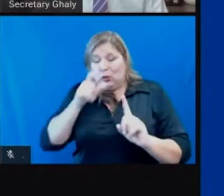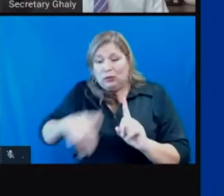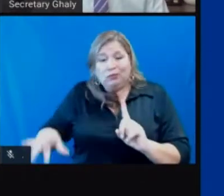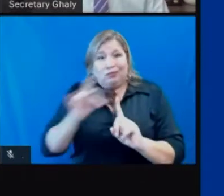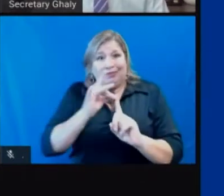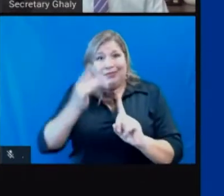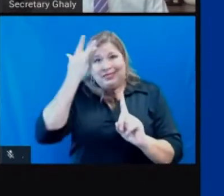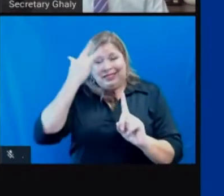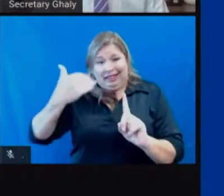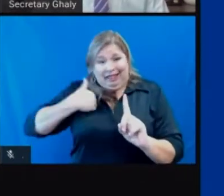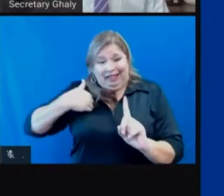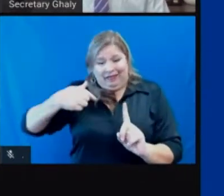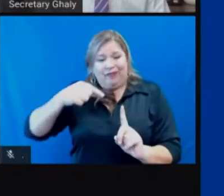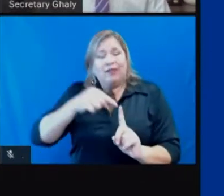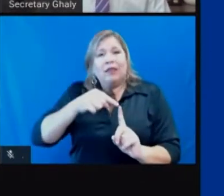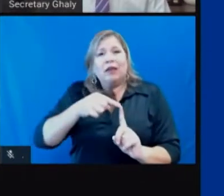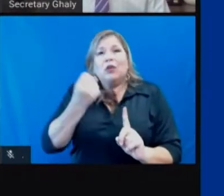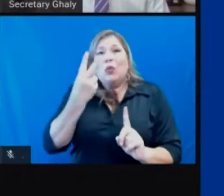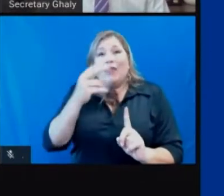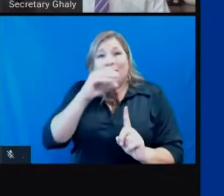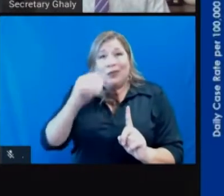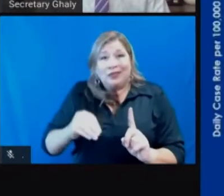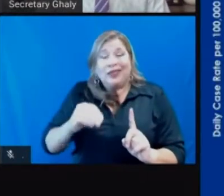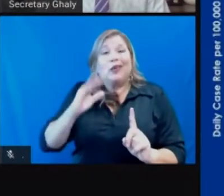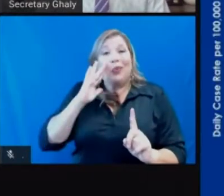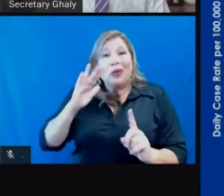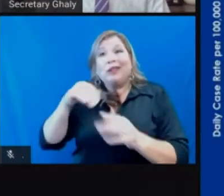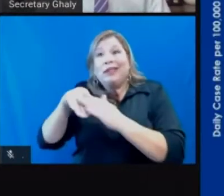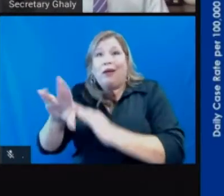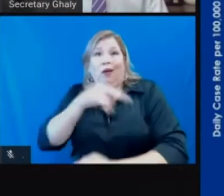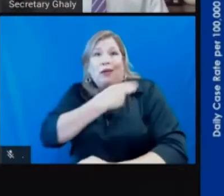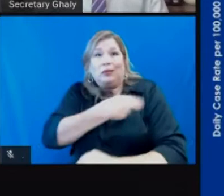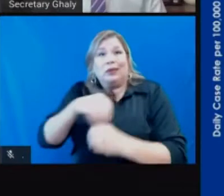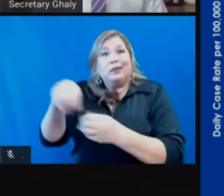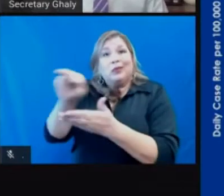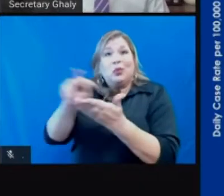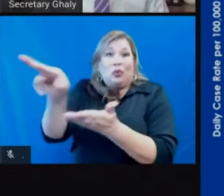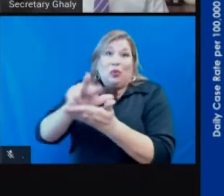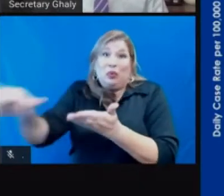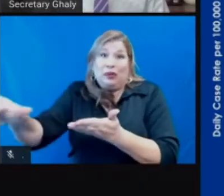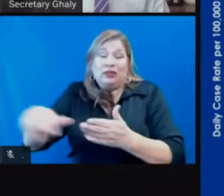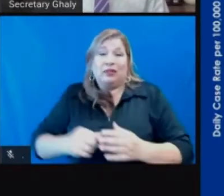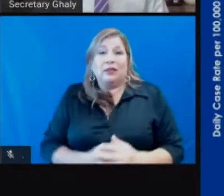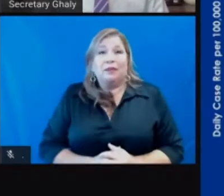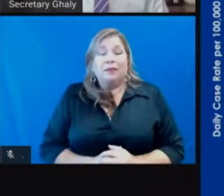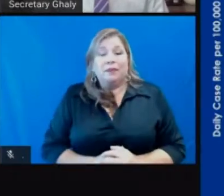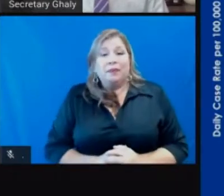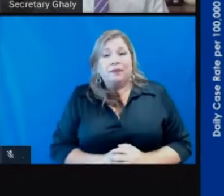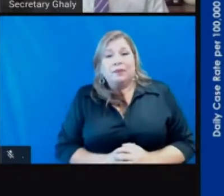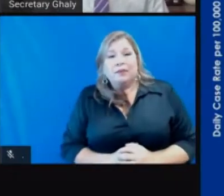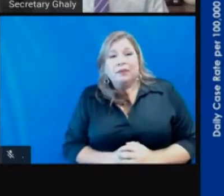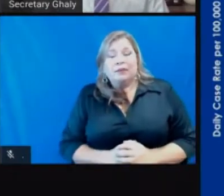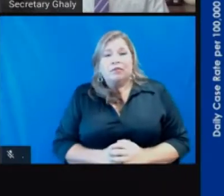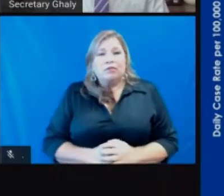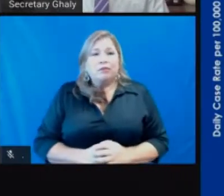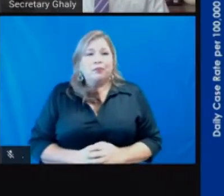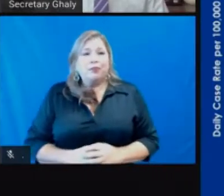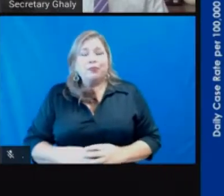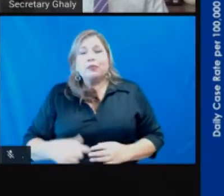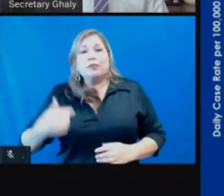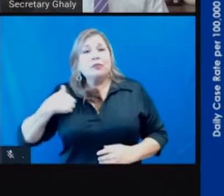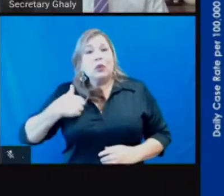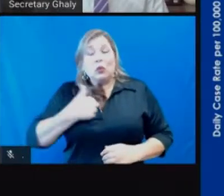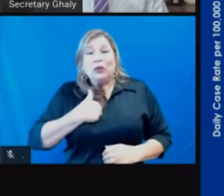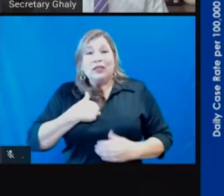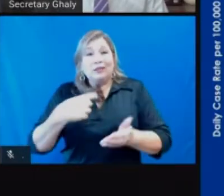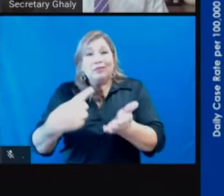will be in our hospitals in 2 to 3 weeks. So we've talked about not just the rise, but the steep